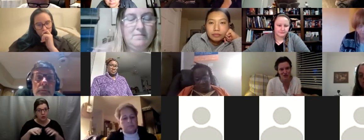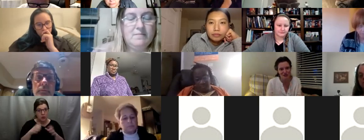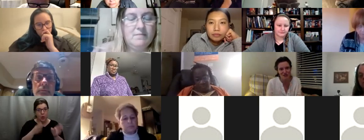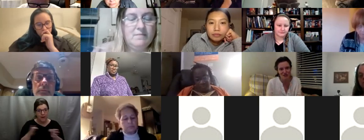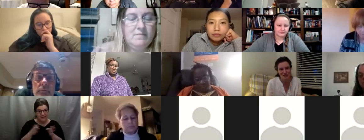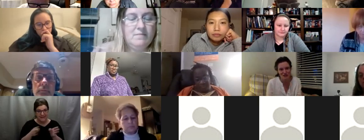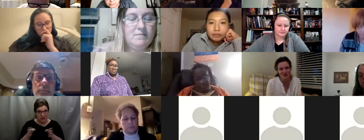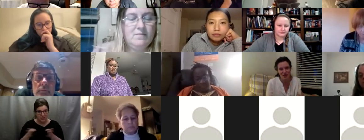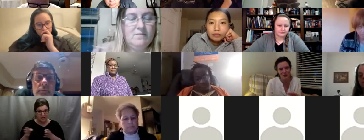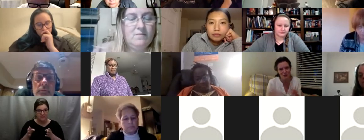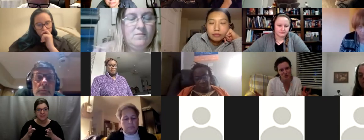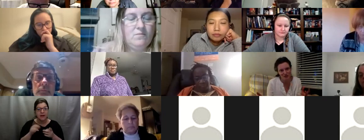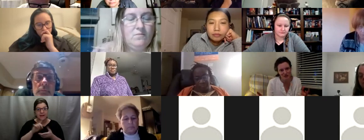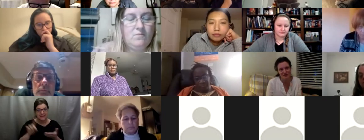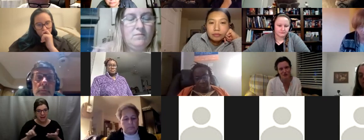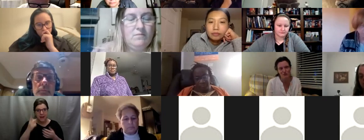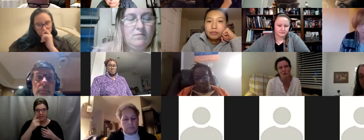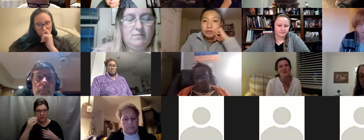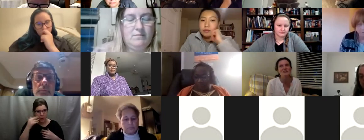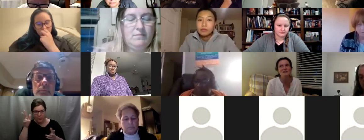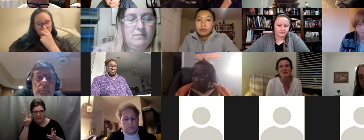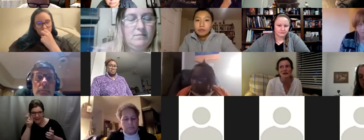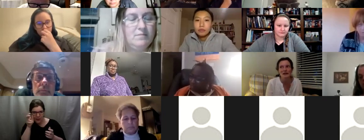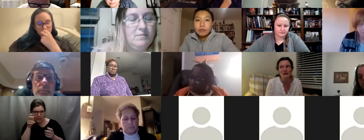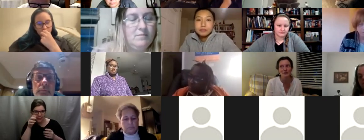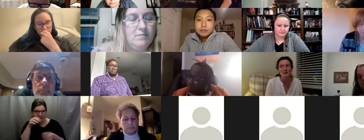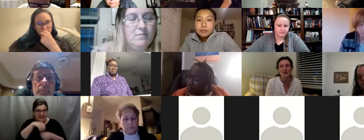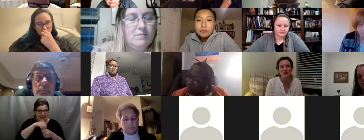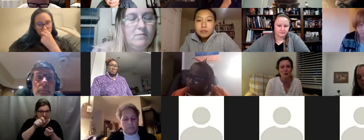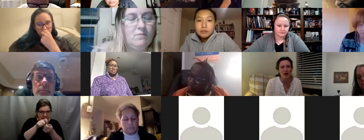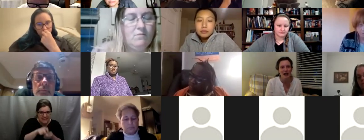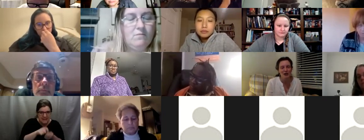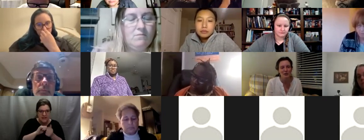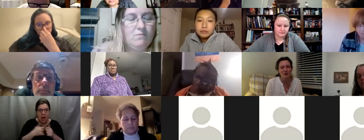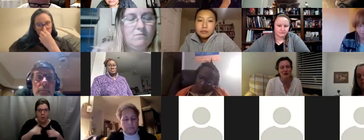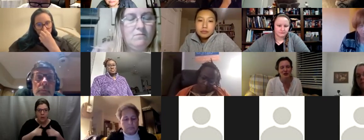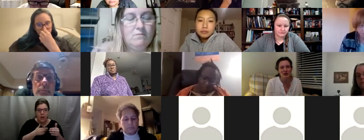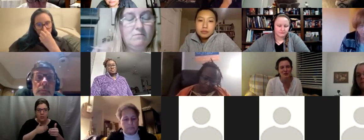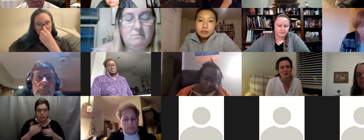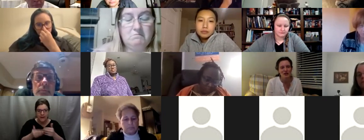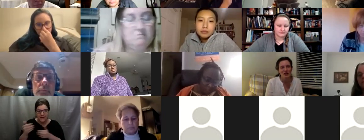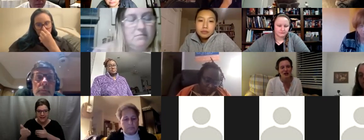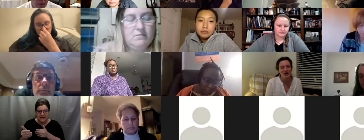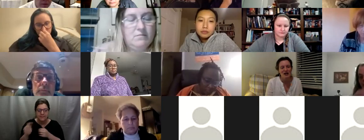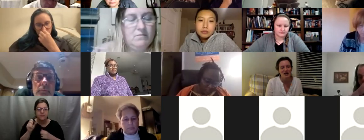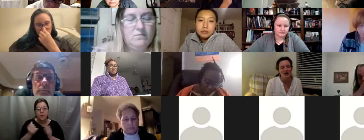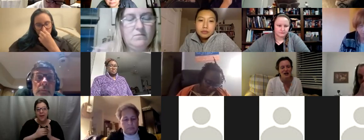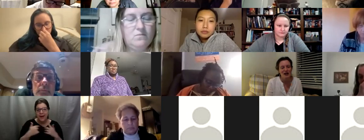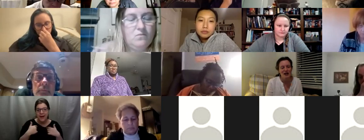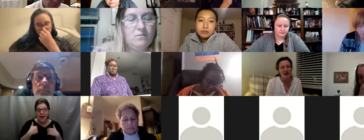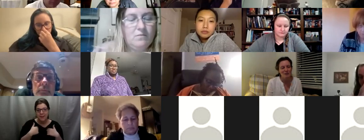redemption live in the details of how we process, how we do process. And so I am,